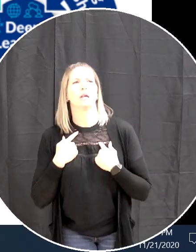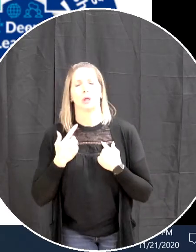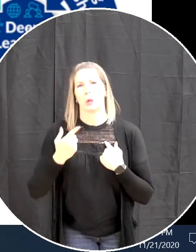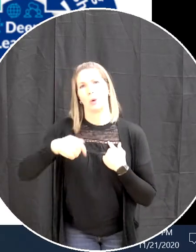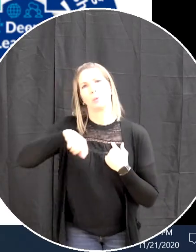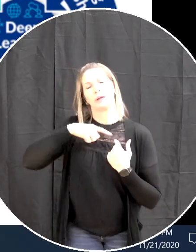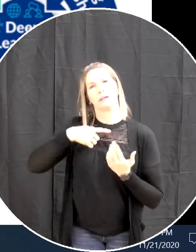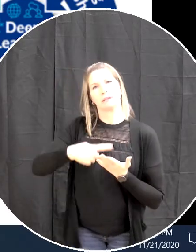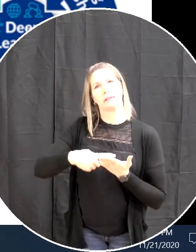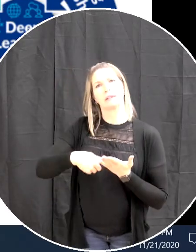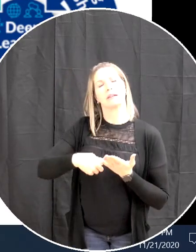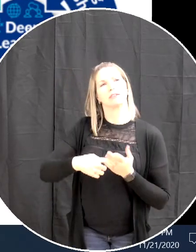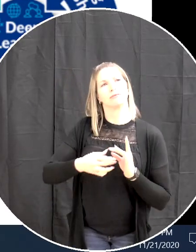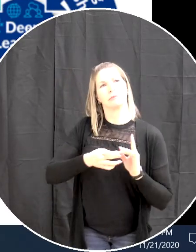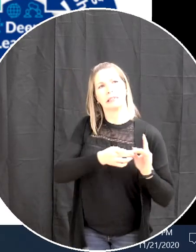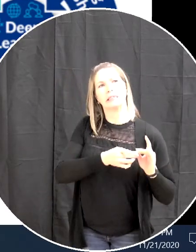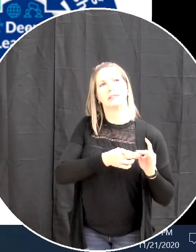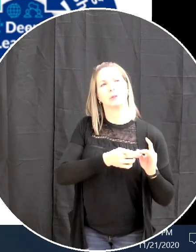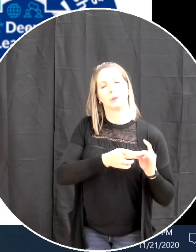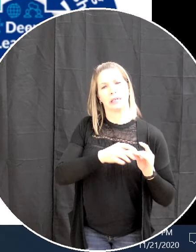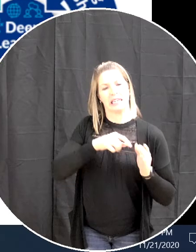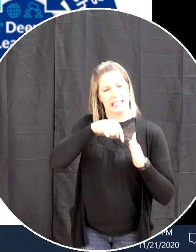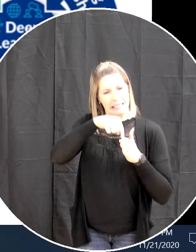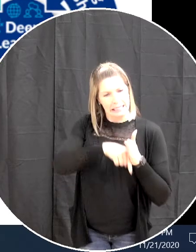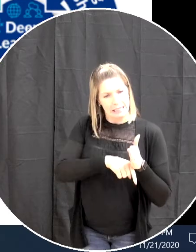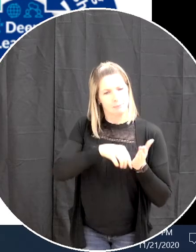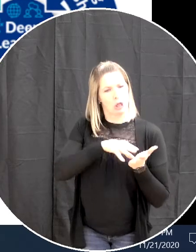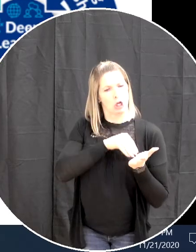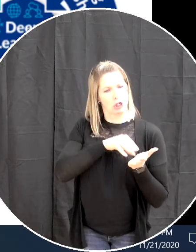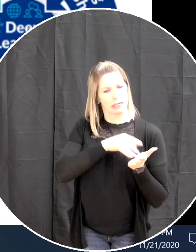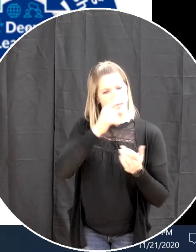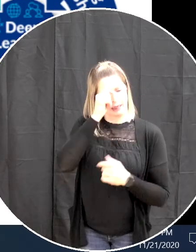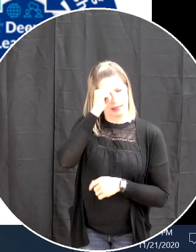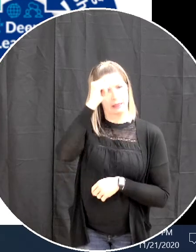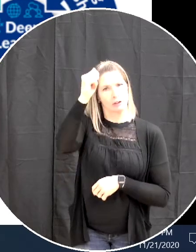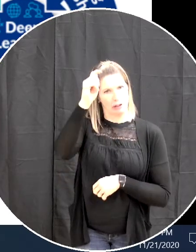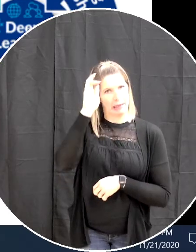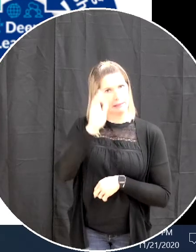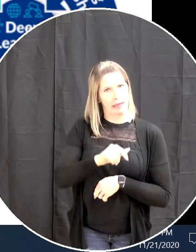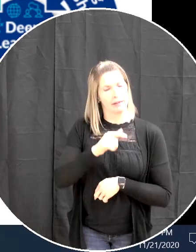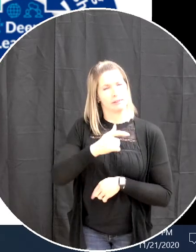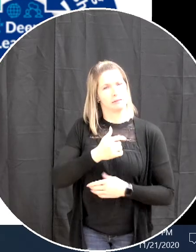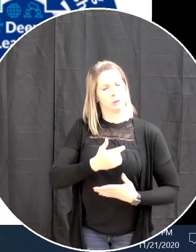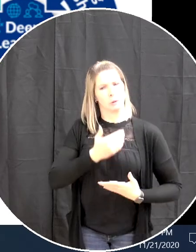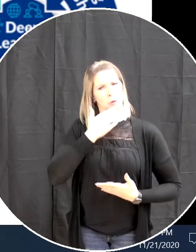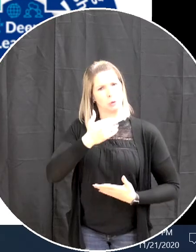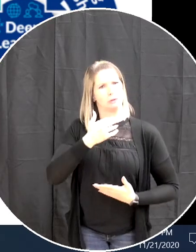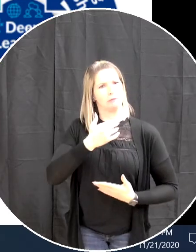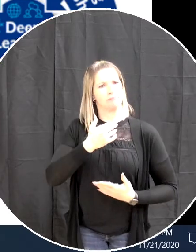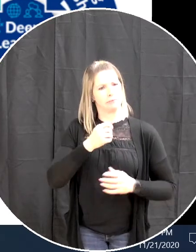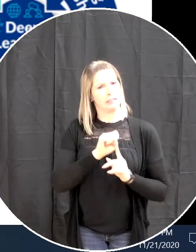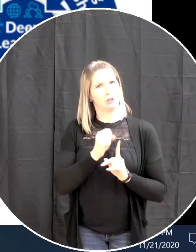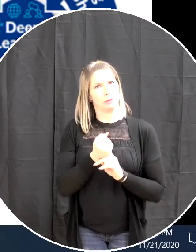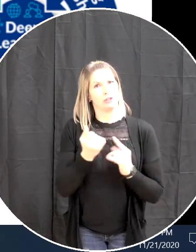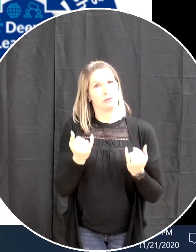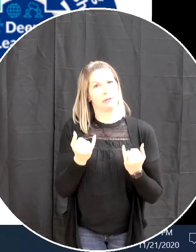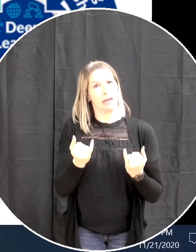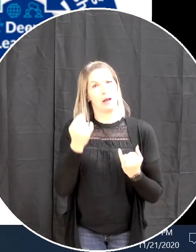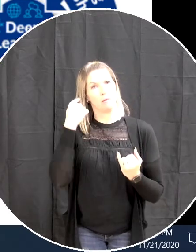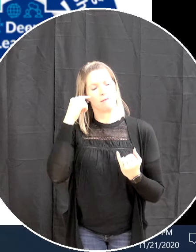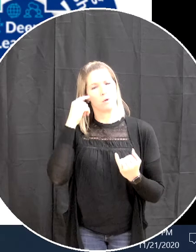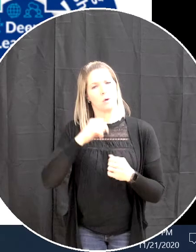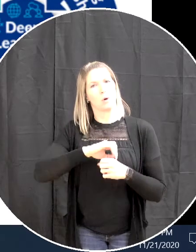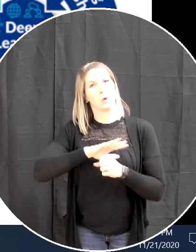work with new pedagogies for deep learning has put us in good stead for operating in a COVID environment, in preparing to reopen